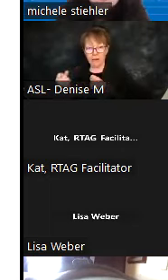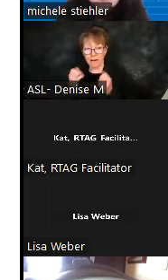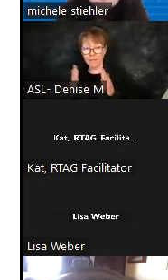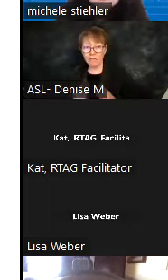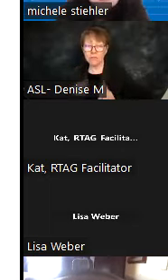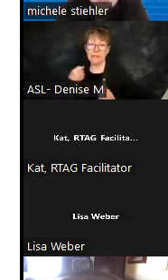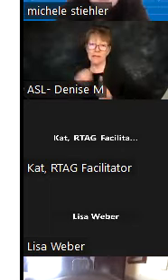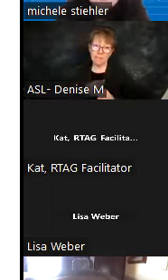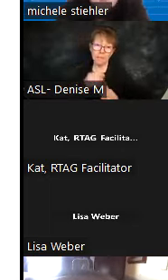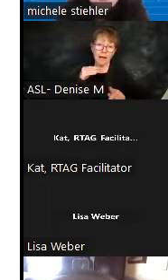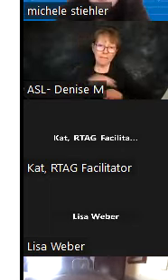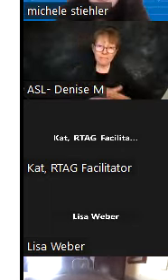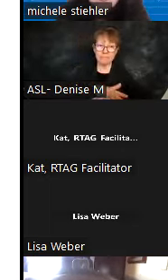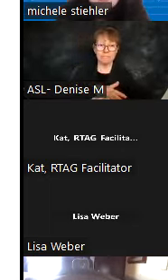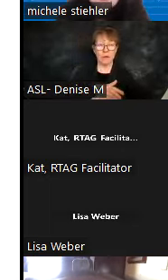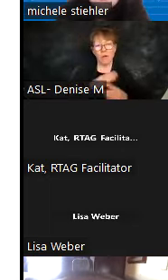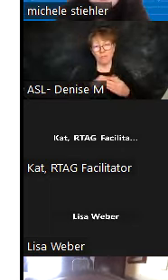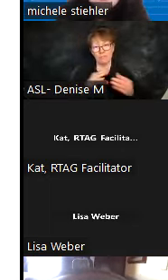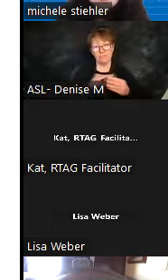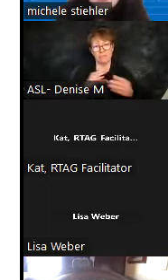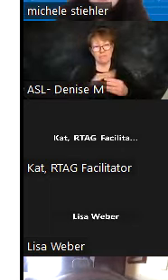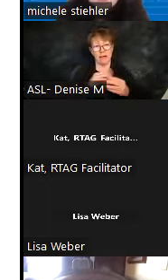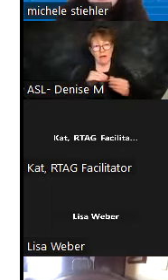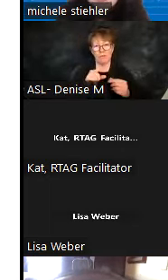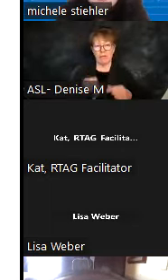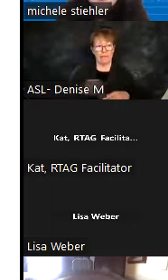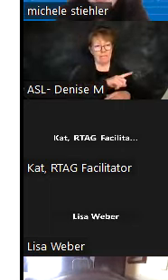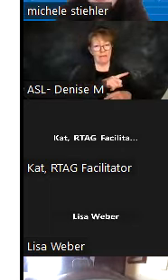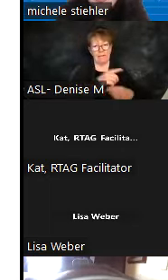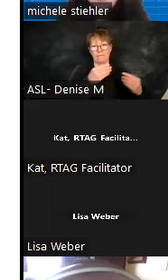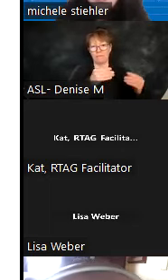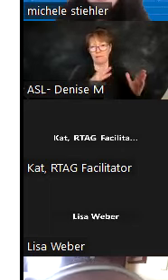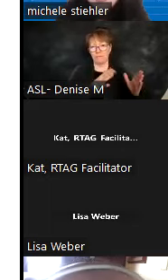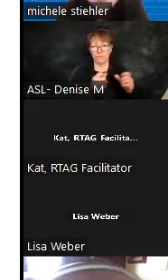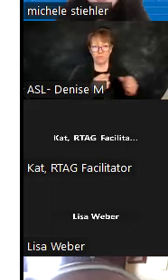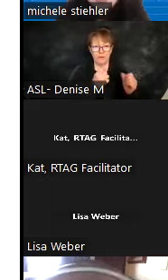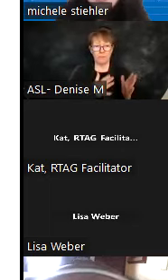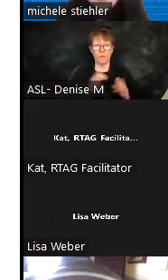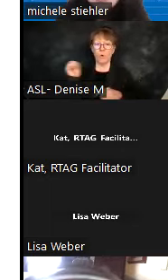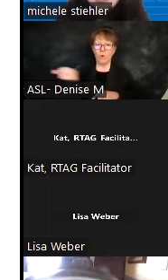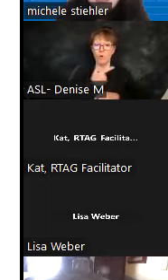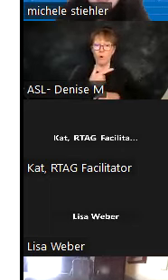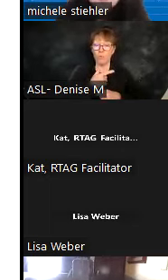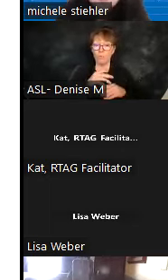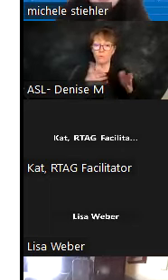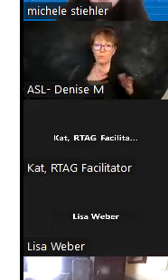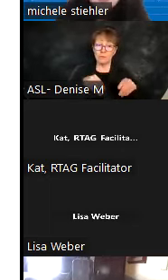our service. All of our providers participated in the HR on the Go events hosted by the MBTA.